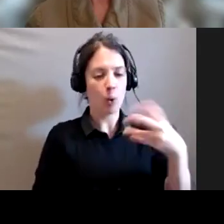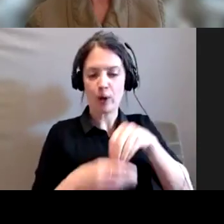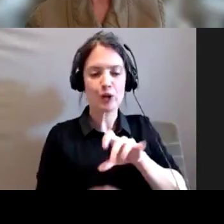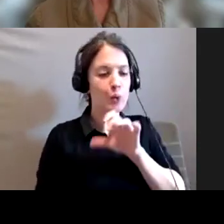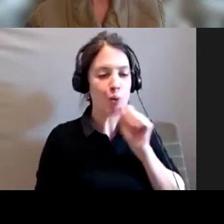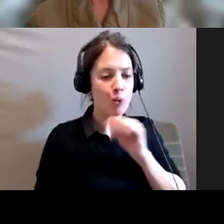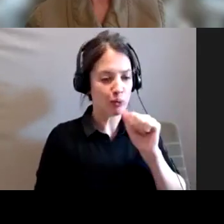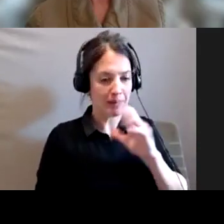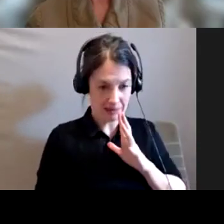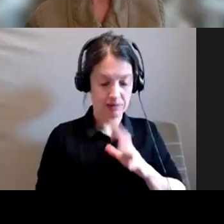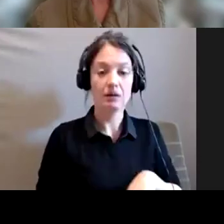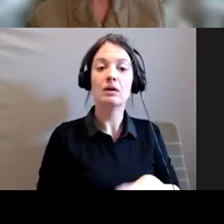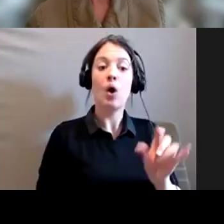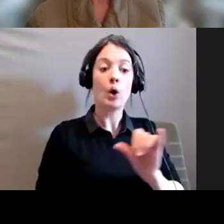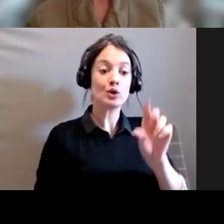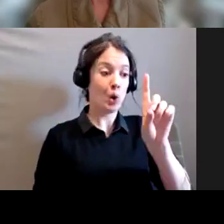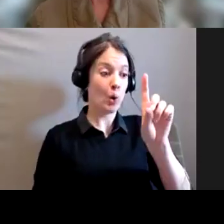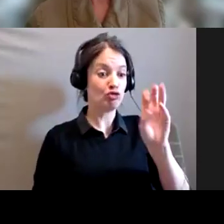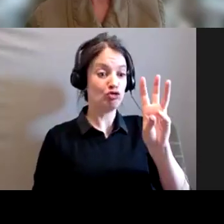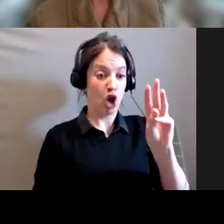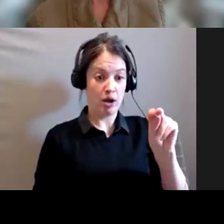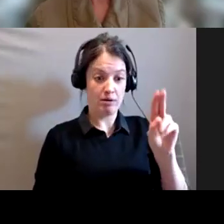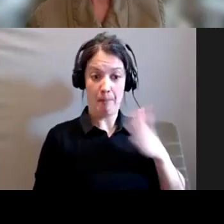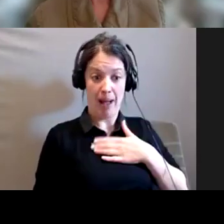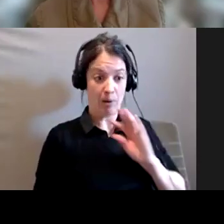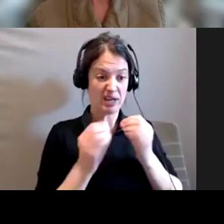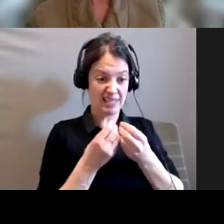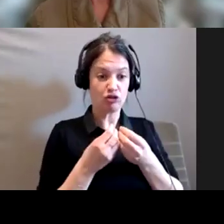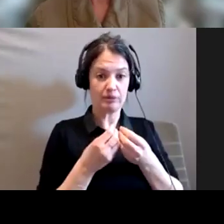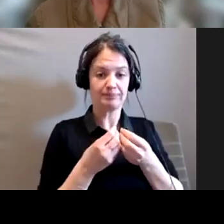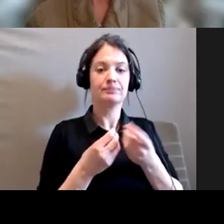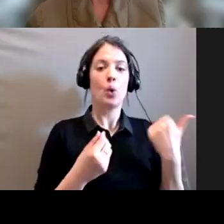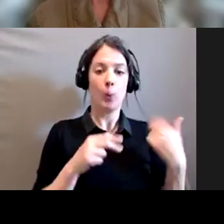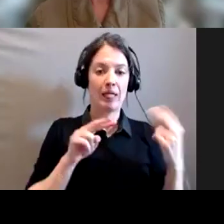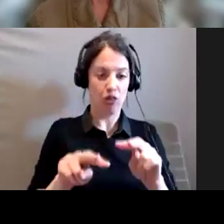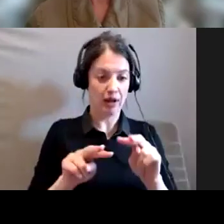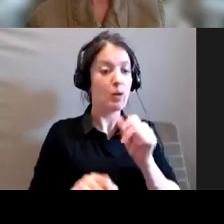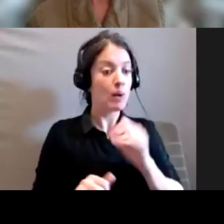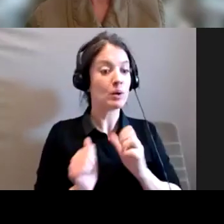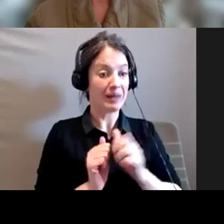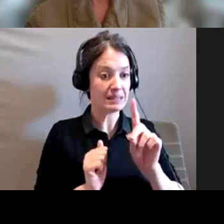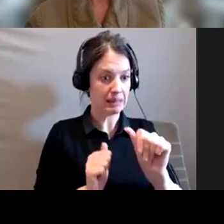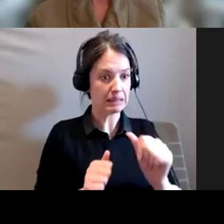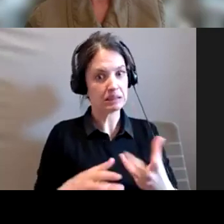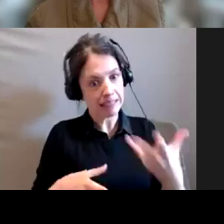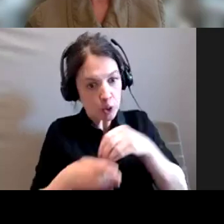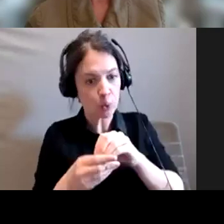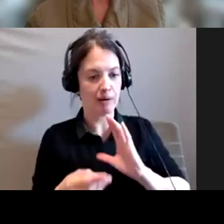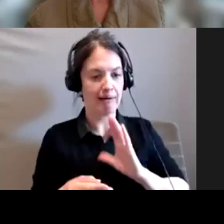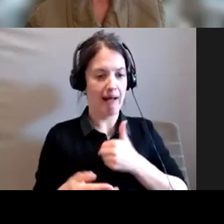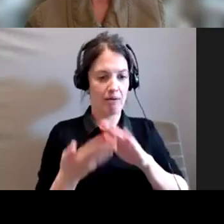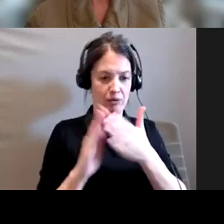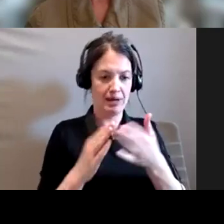we take a life course approach and consider older women with disabilities an important part of the community we're speaking of when we're talking